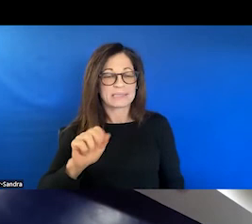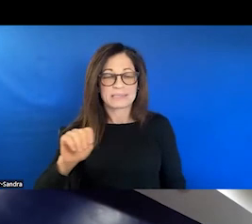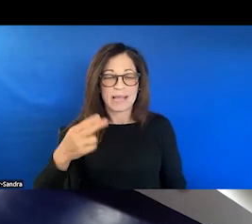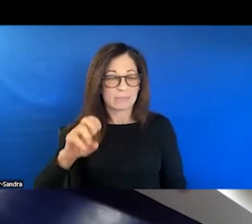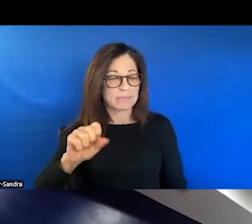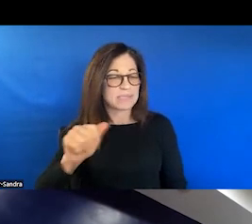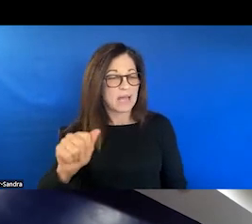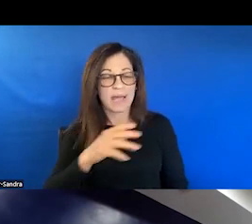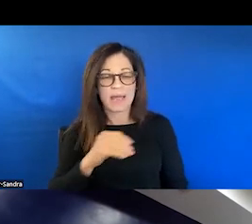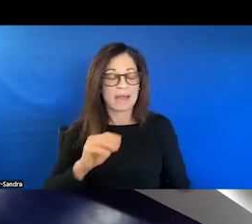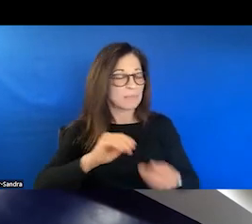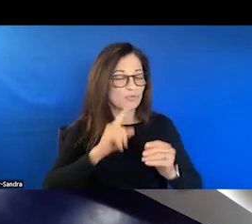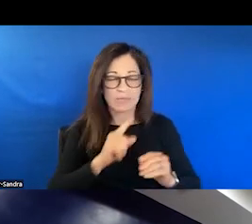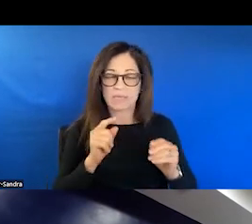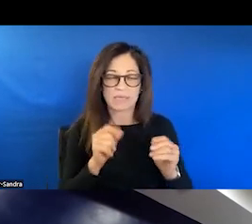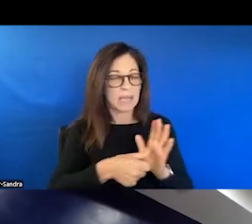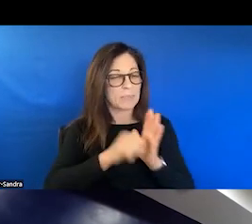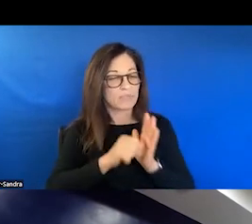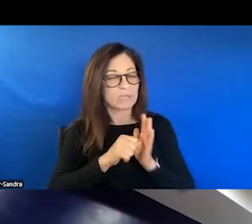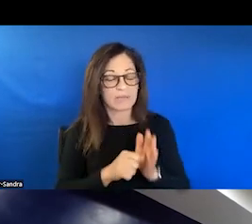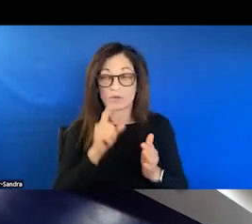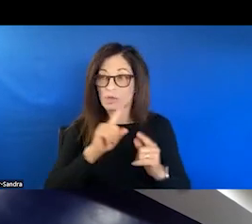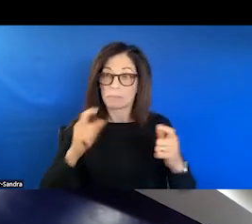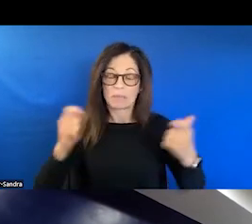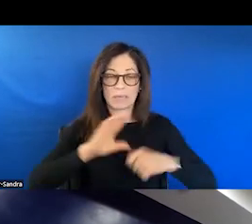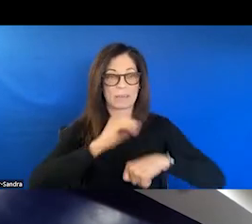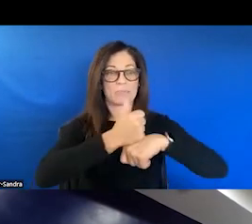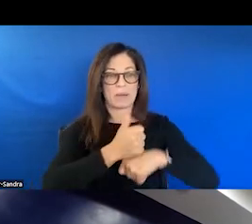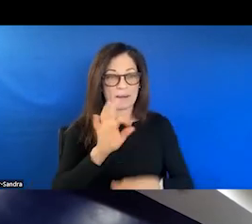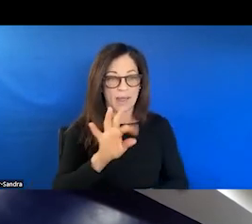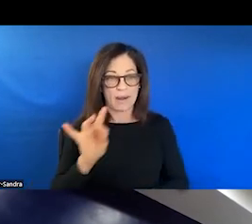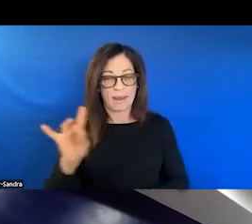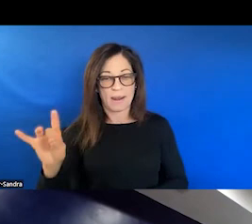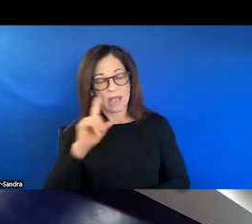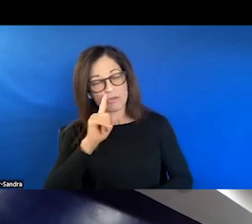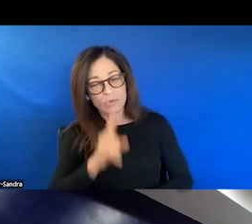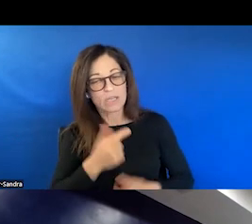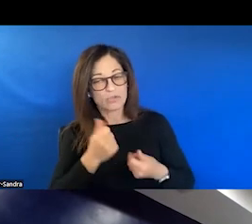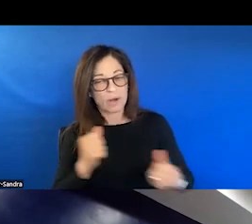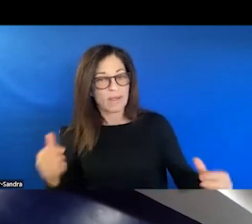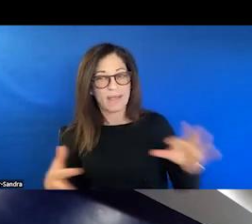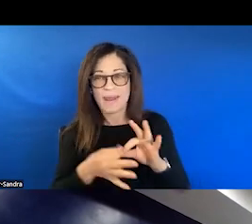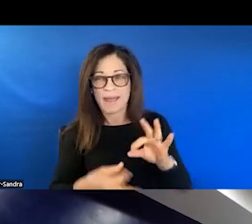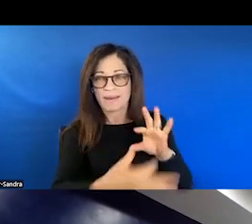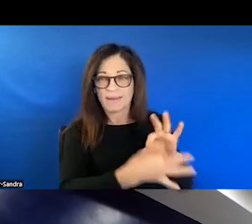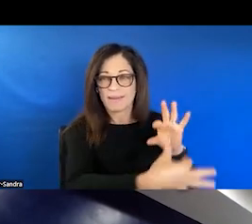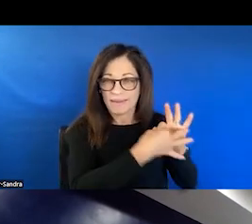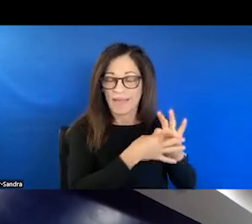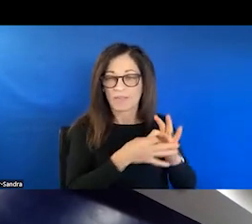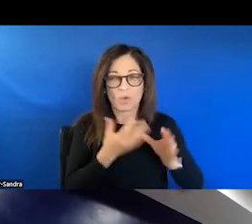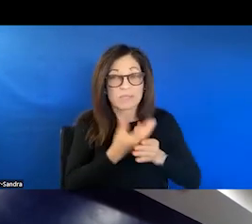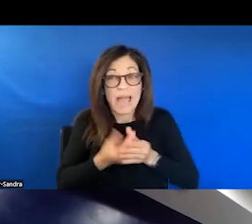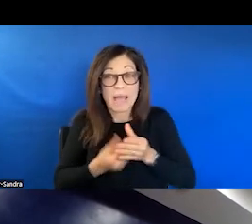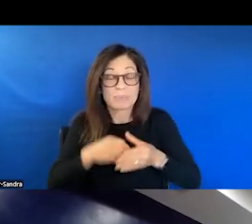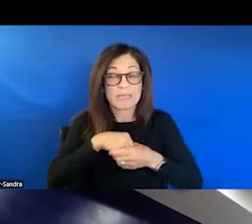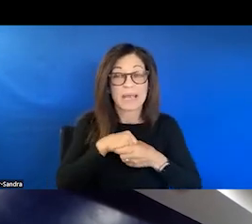Such a huge focus on implementing 988, as well as really trying to connect those gaps in mental health and